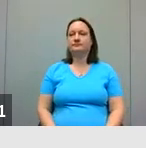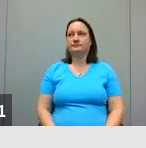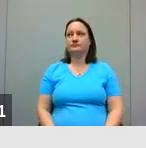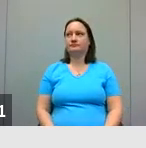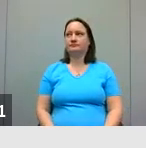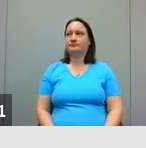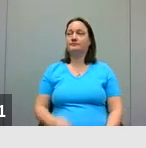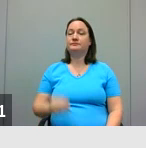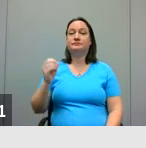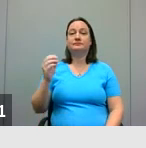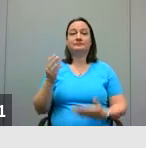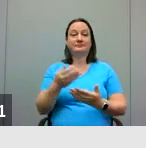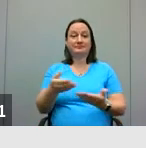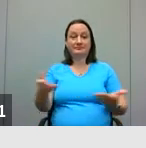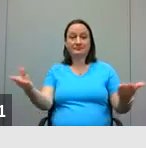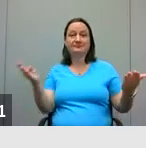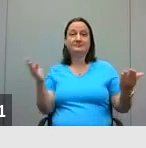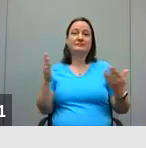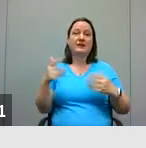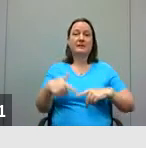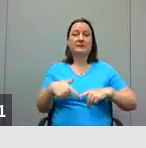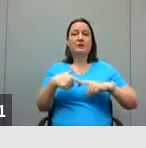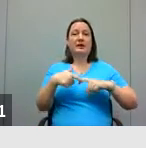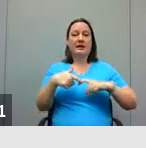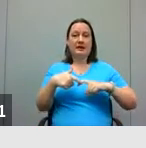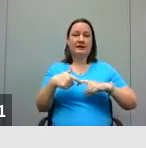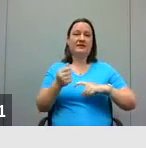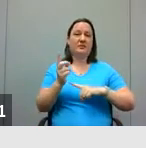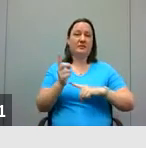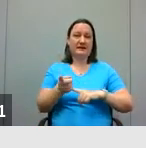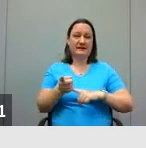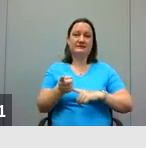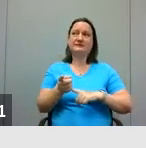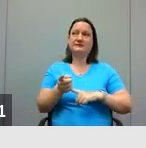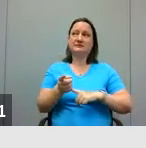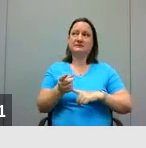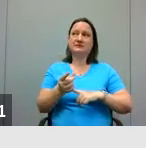Well, I think that you guys can take a break. Just don't